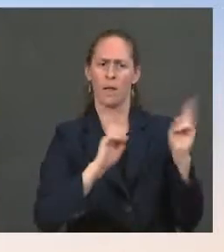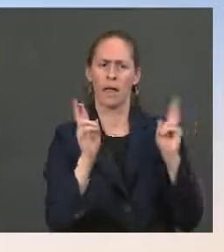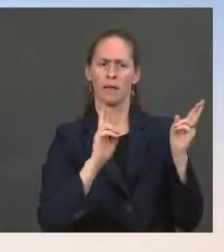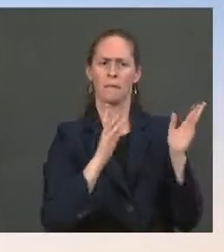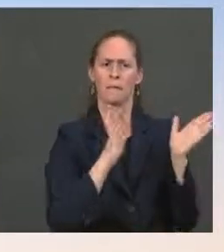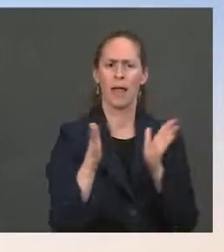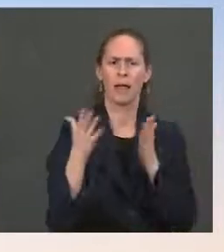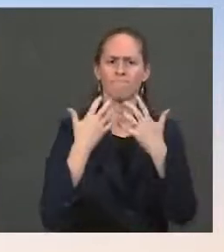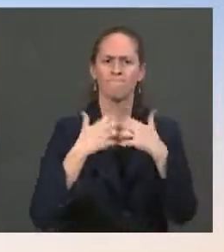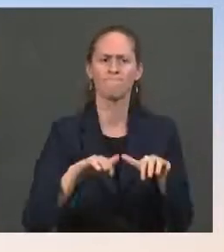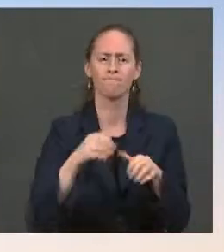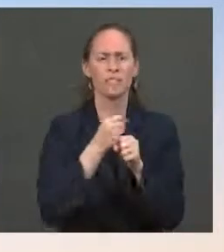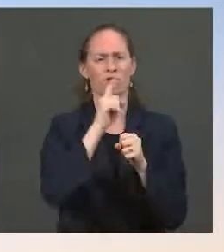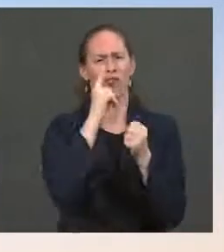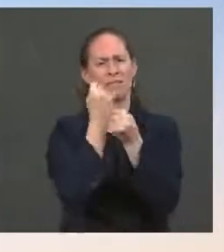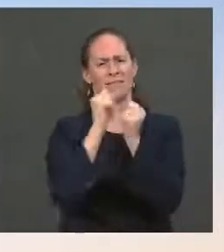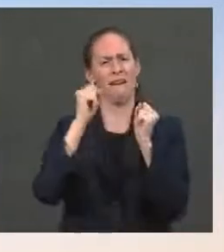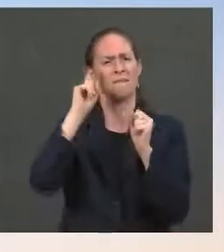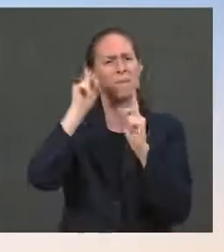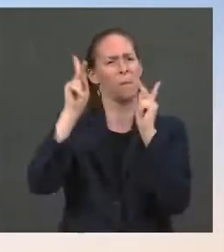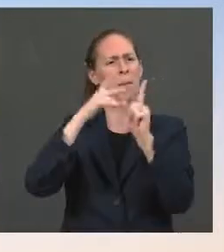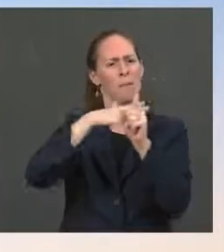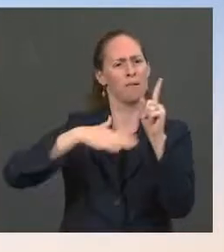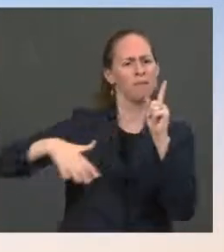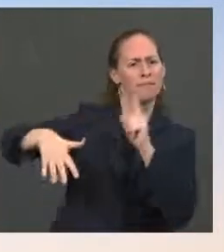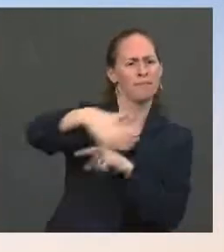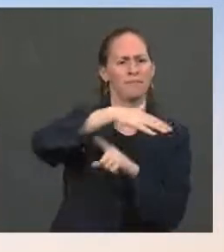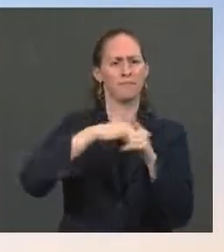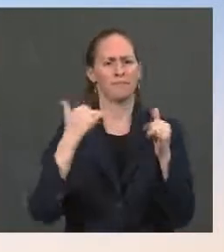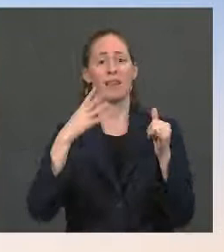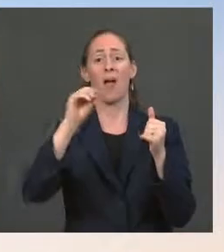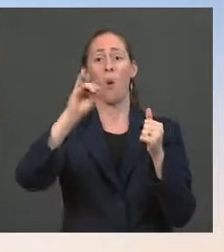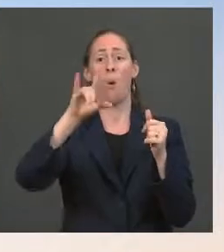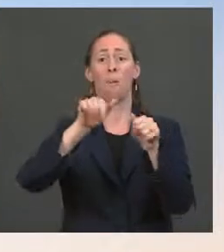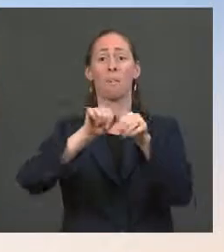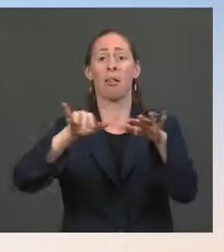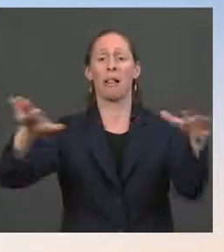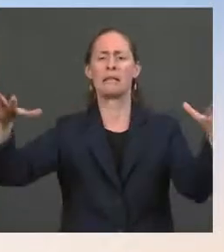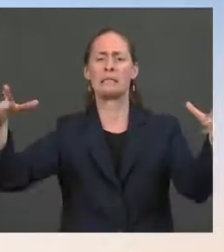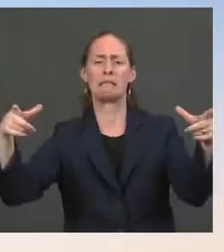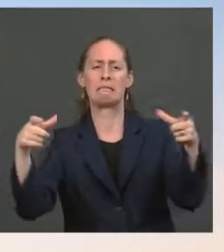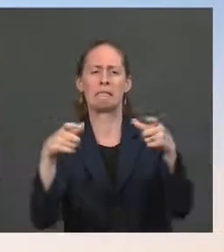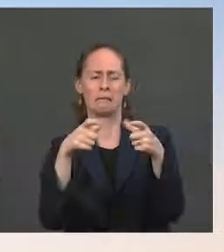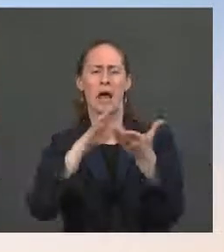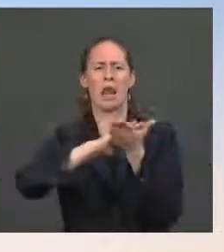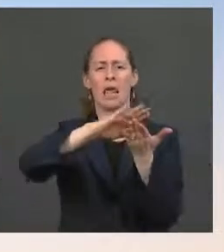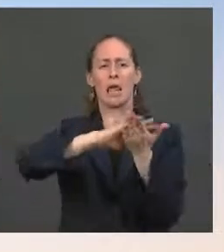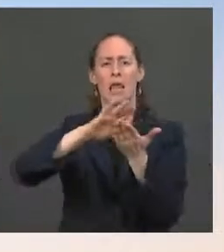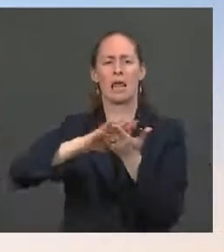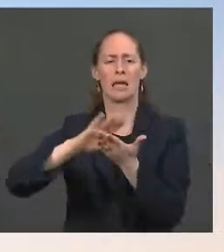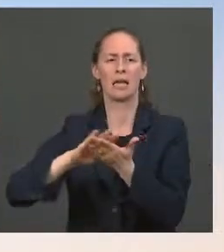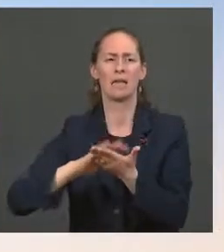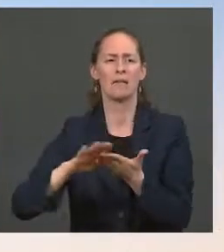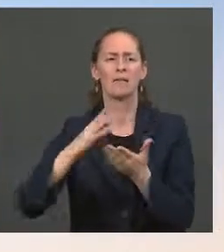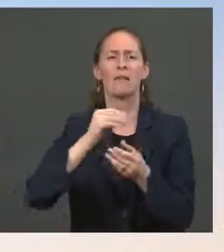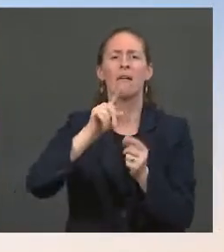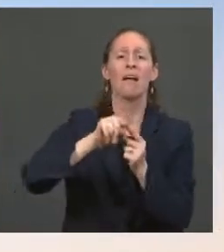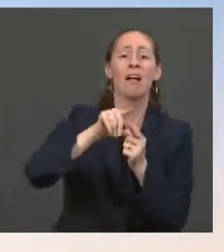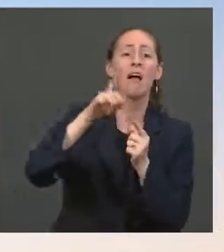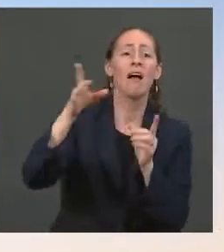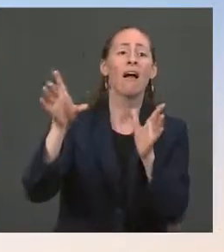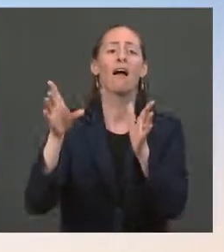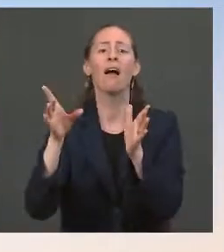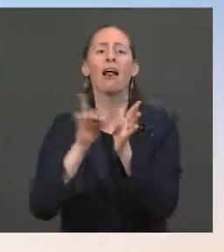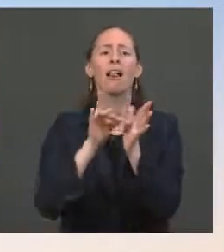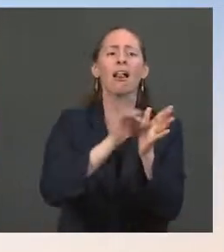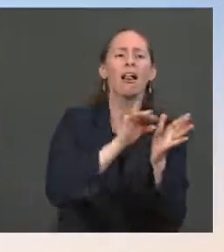personnel, to control the source and recover spilled materials, to maximize the protection of environmentally sensitive areas, and minimize impact to